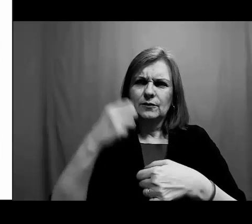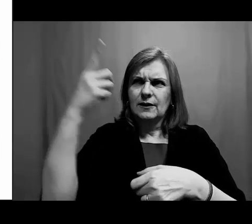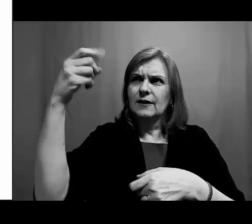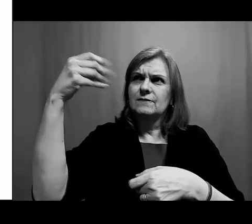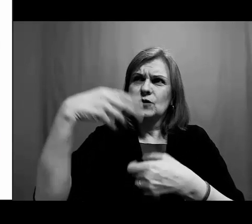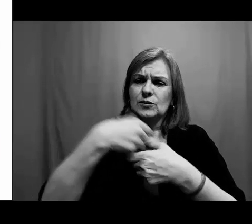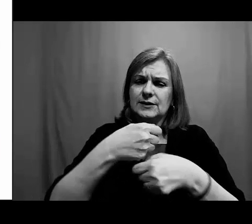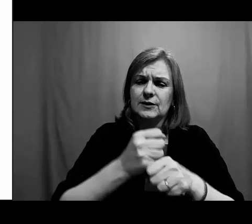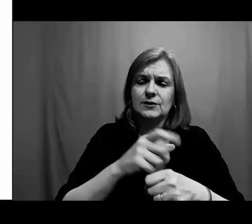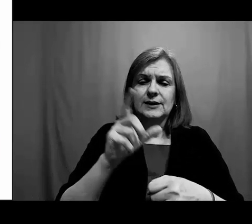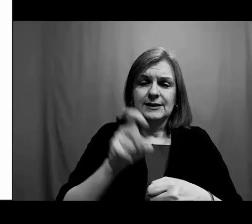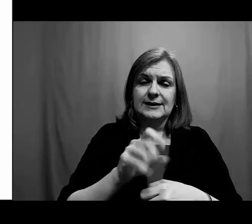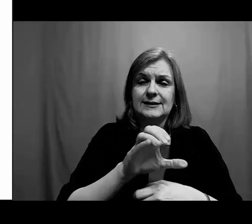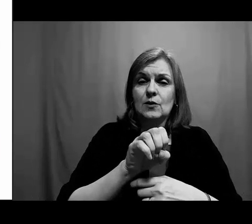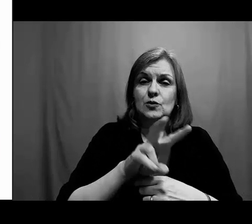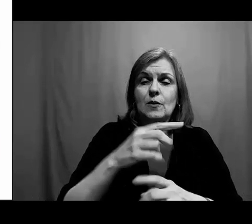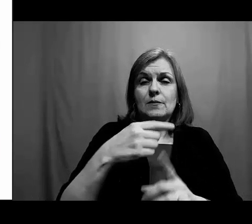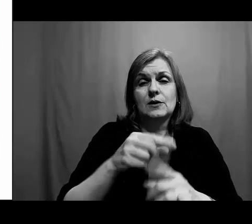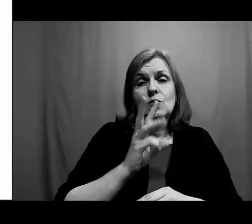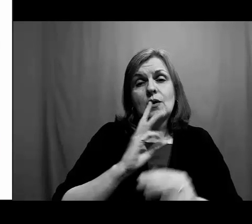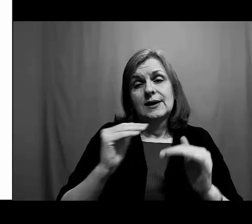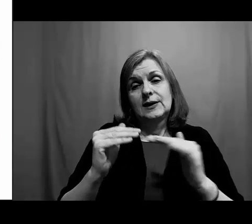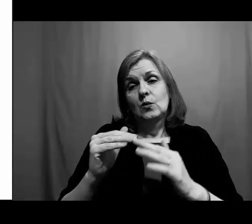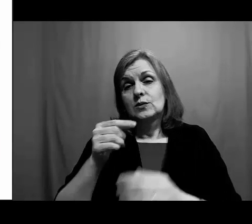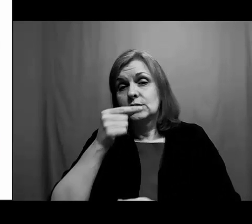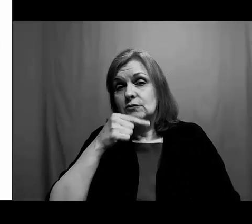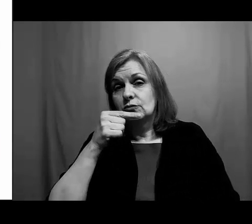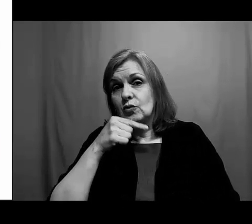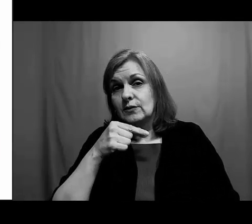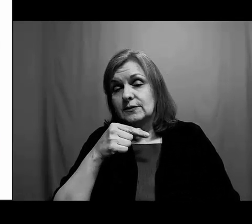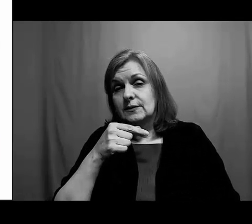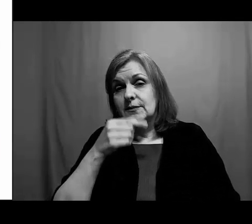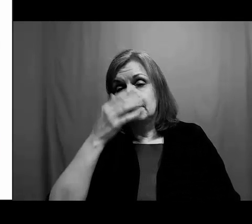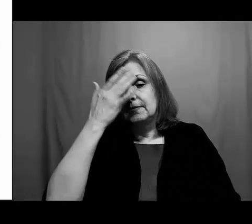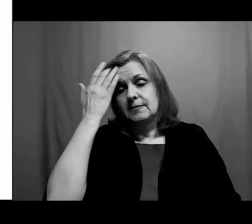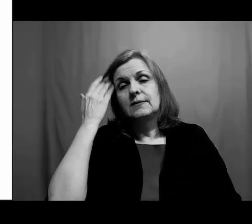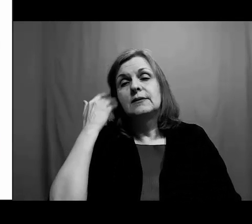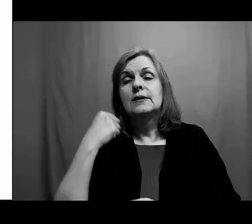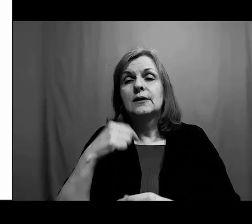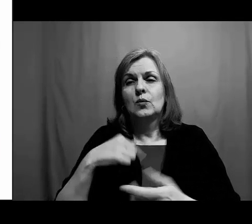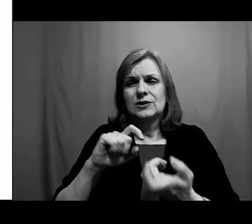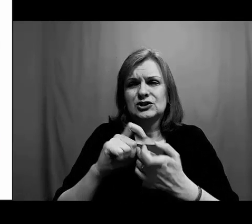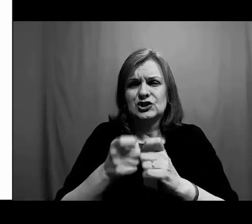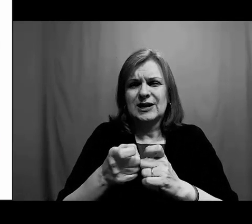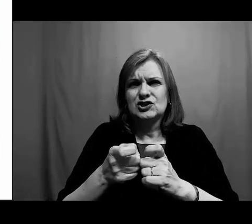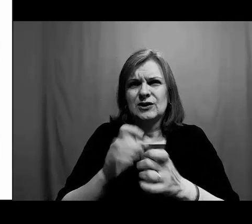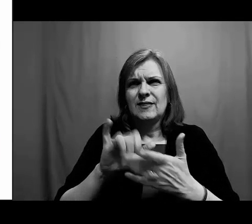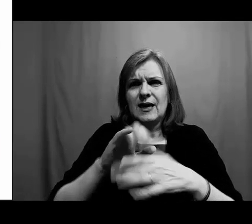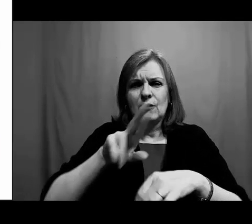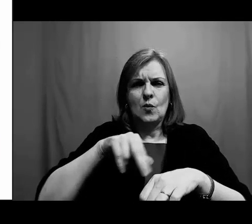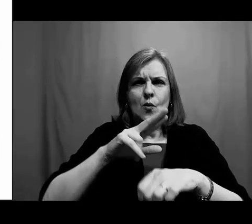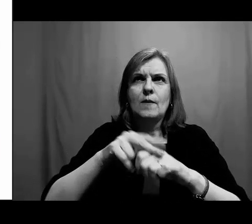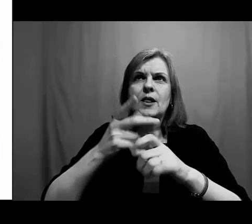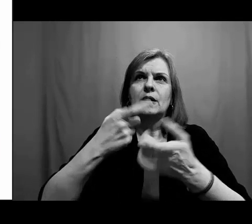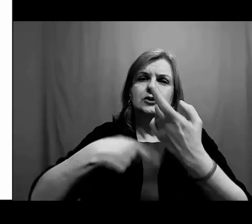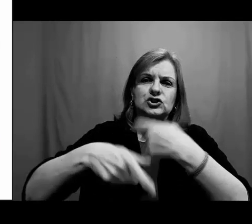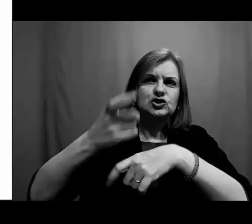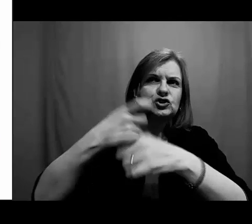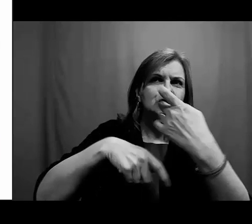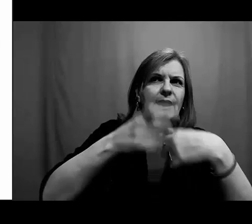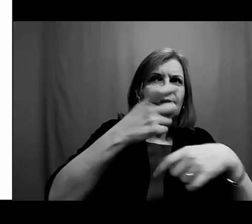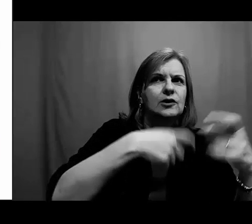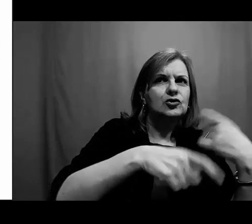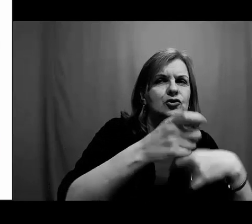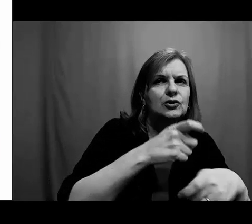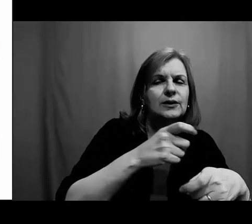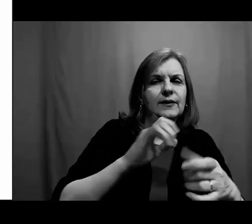it's CO2 plus water gives you glucose, right? So we're changing that normal exchange